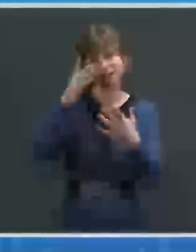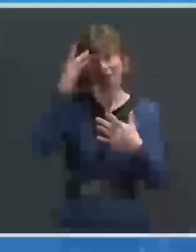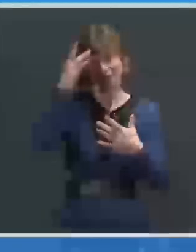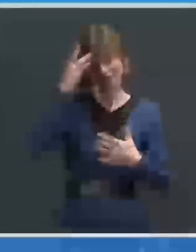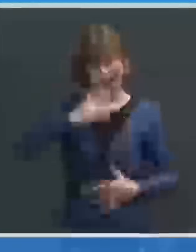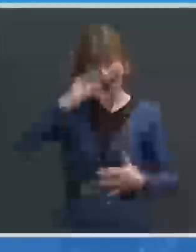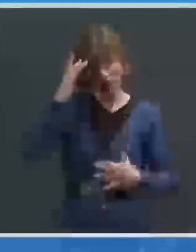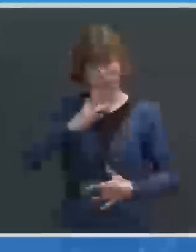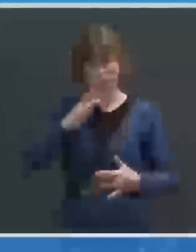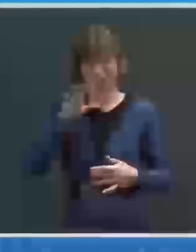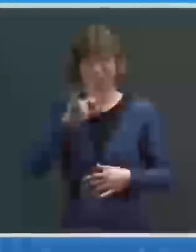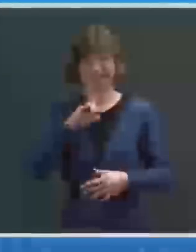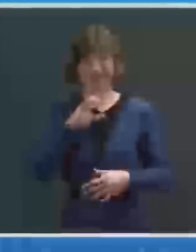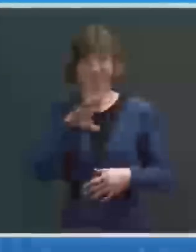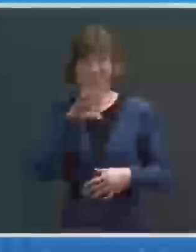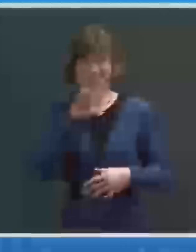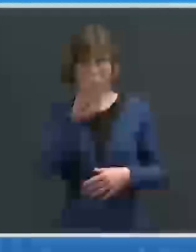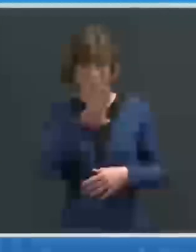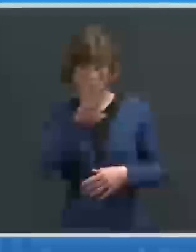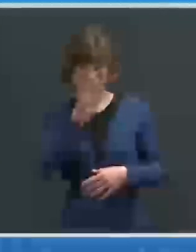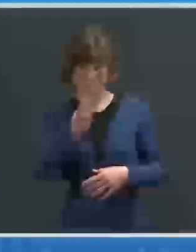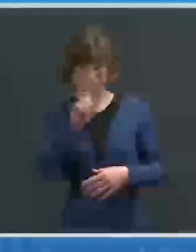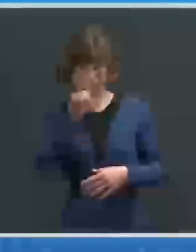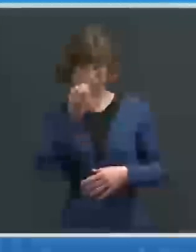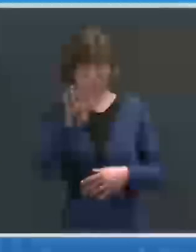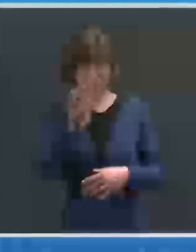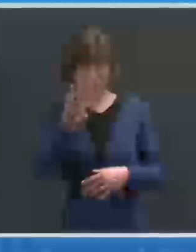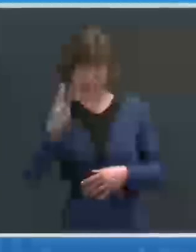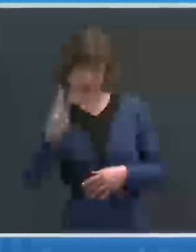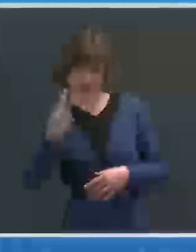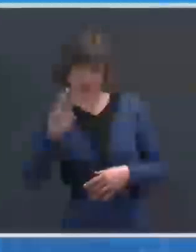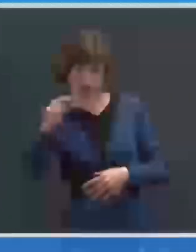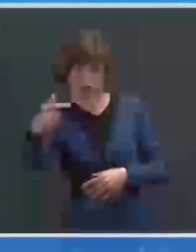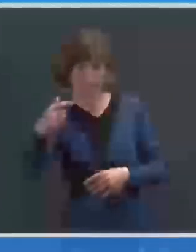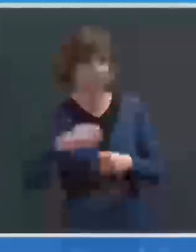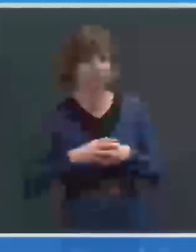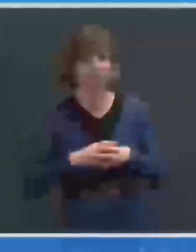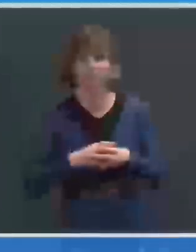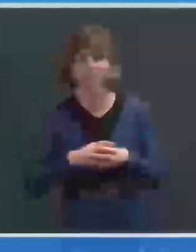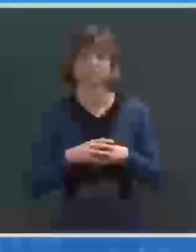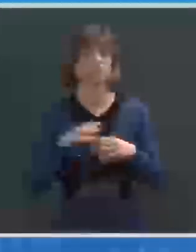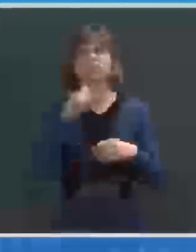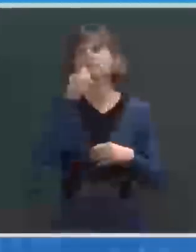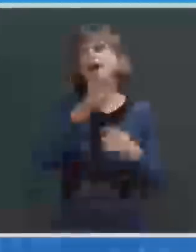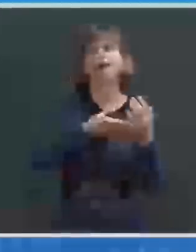that is the D614G, not against the